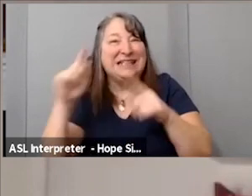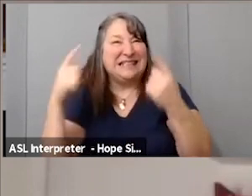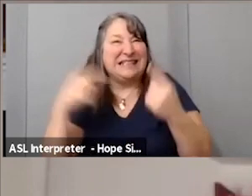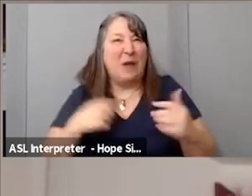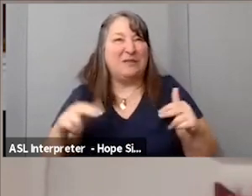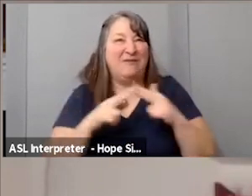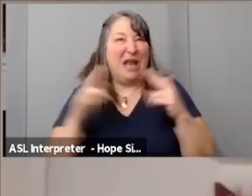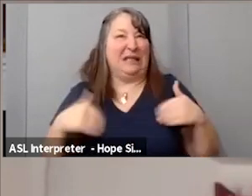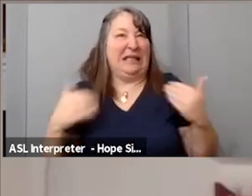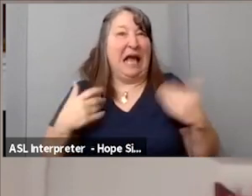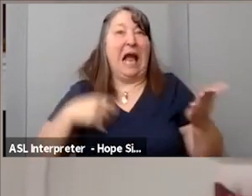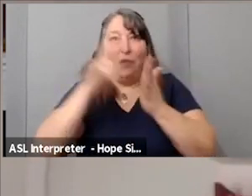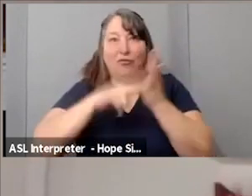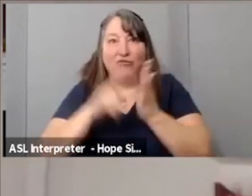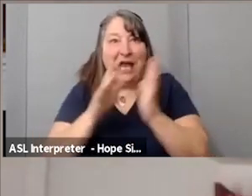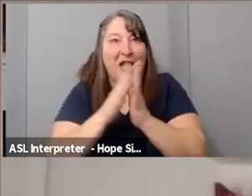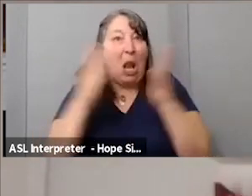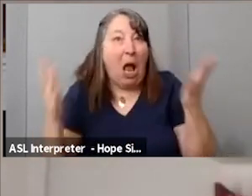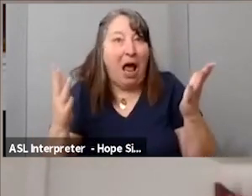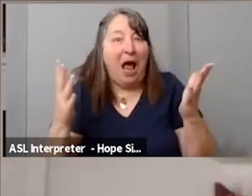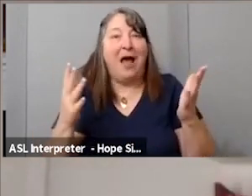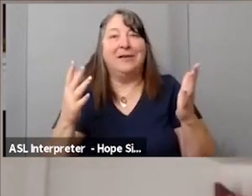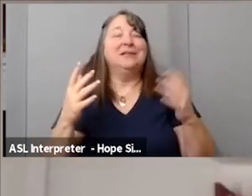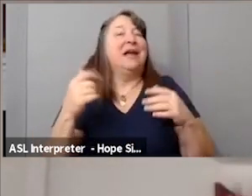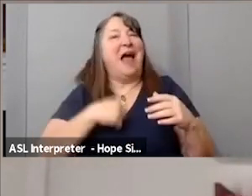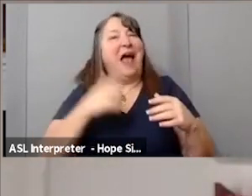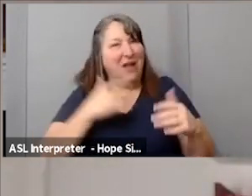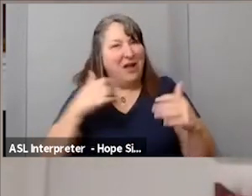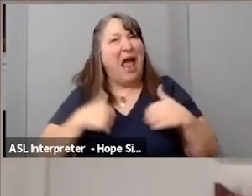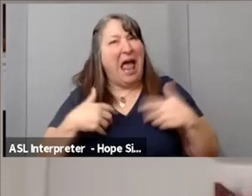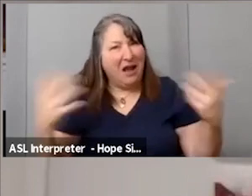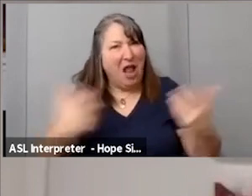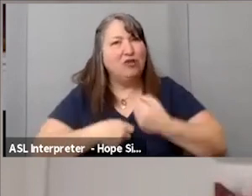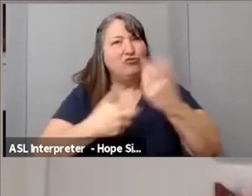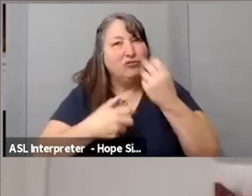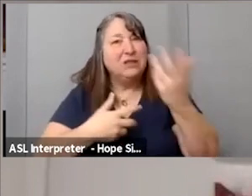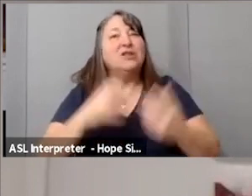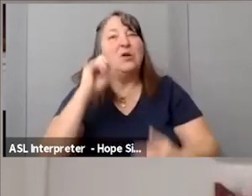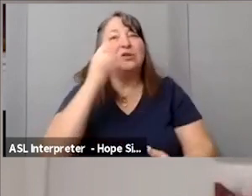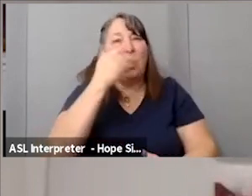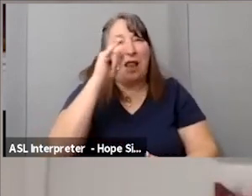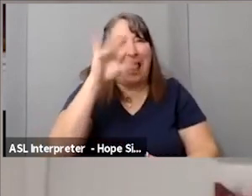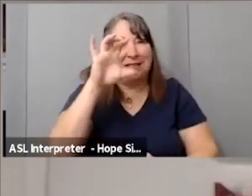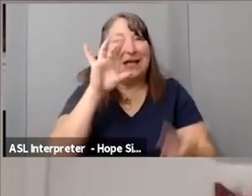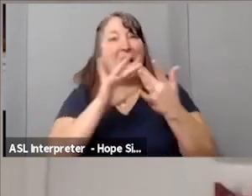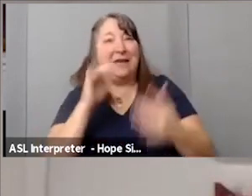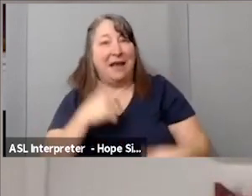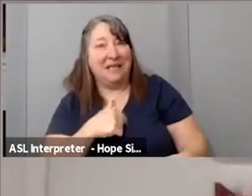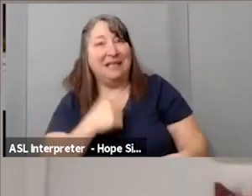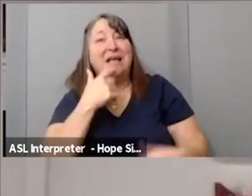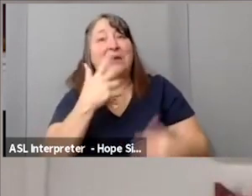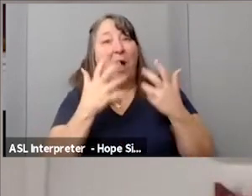so much. And I felt like there's so much I could just say about anything. So Scholastic reached out to me and was interested in telling the story of